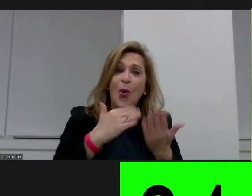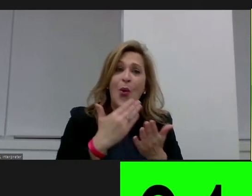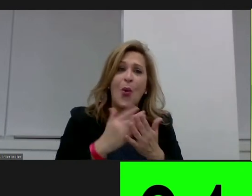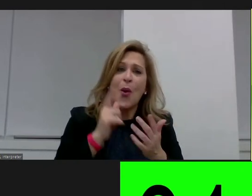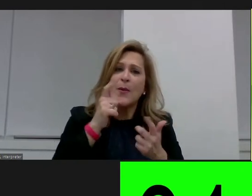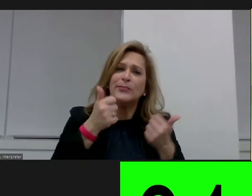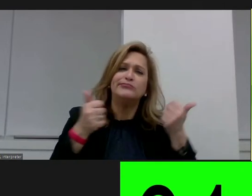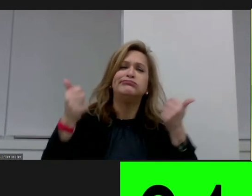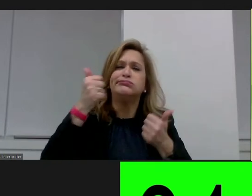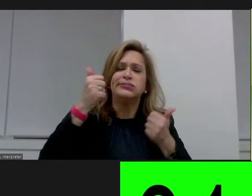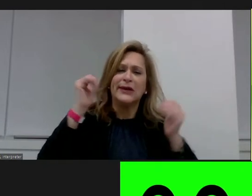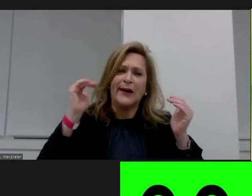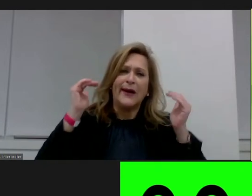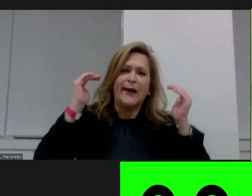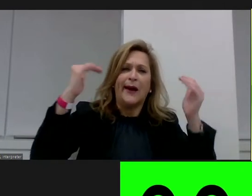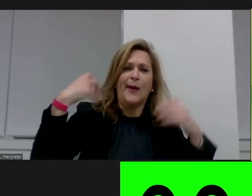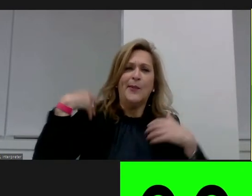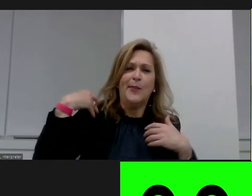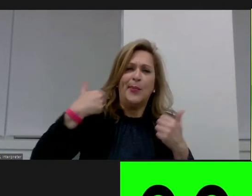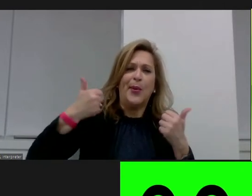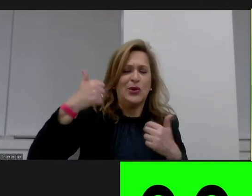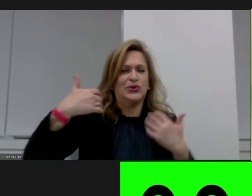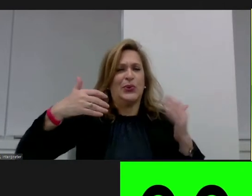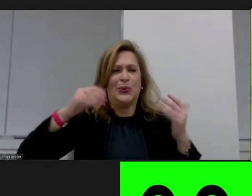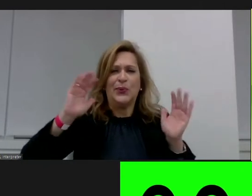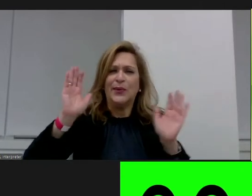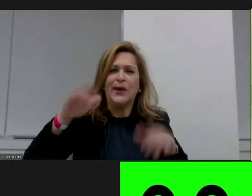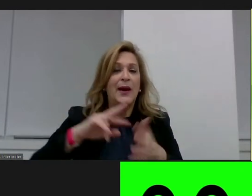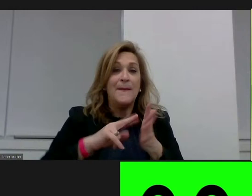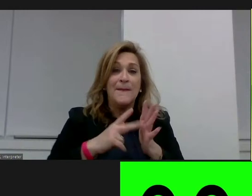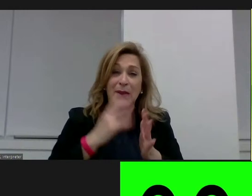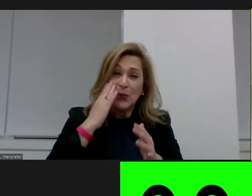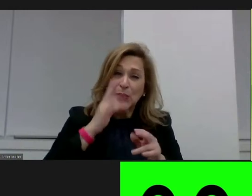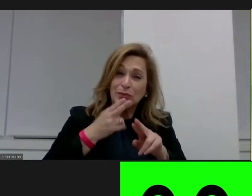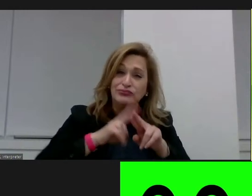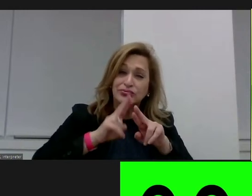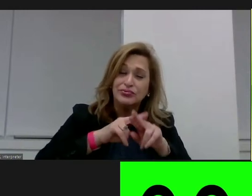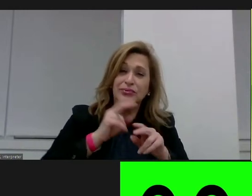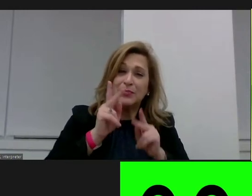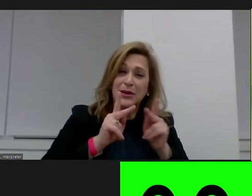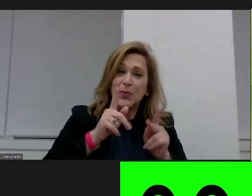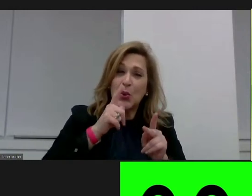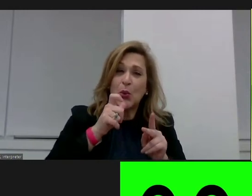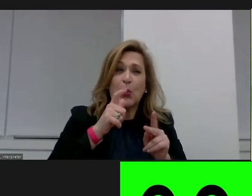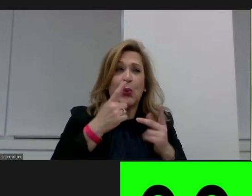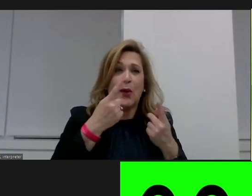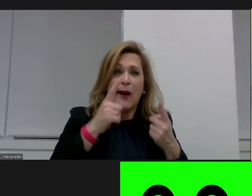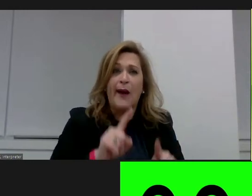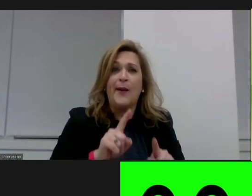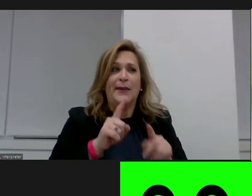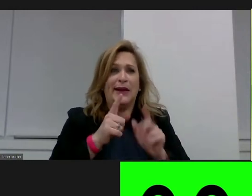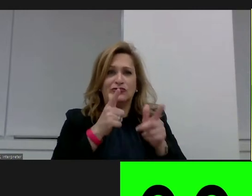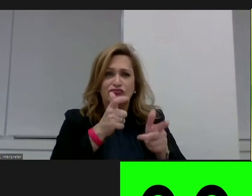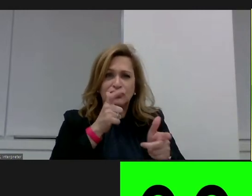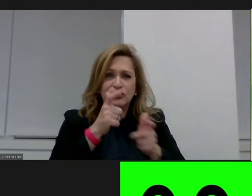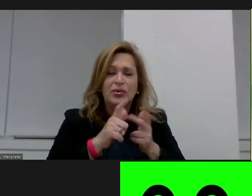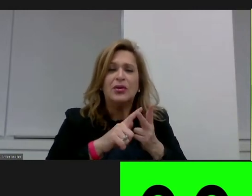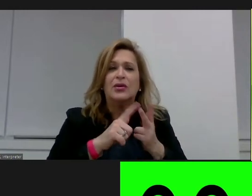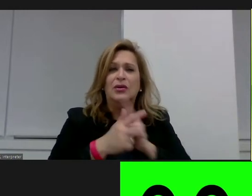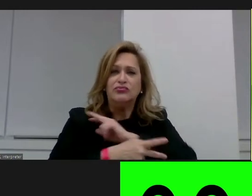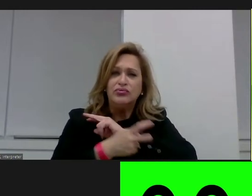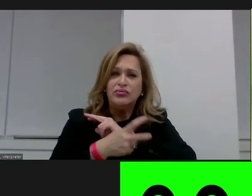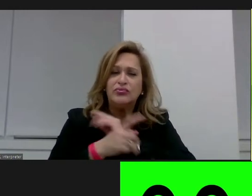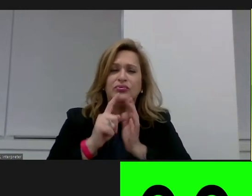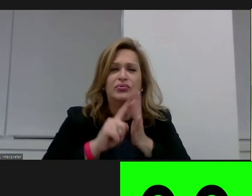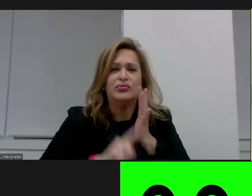upperheads. Crime is at a 40-year high, transit workers are assaulted daily, and this agency has the goal to push station agents outside the booth without